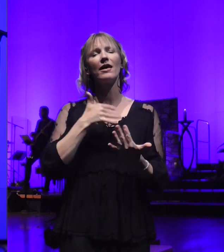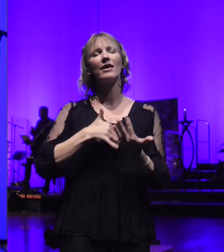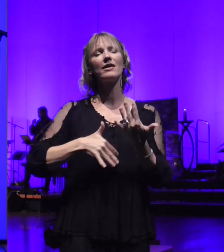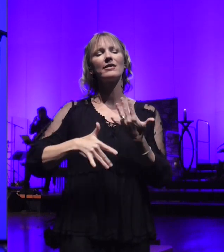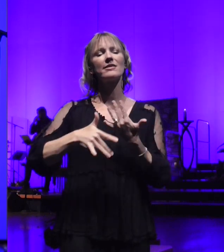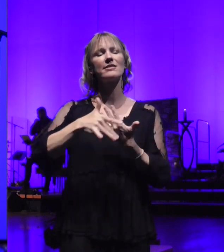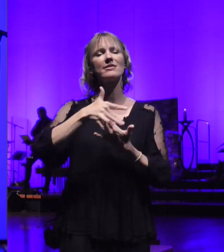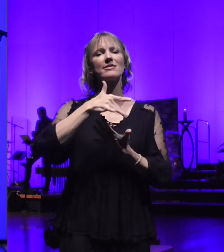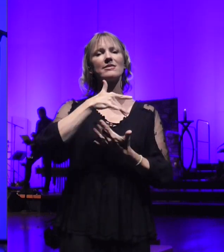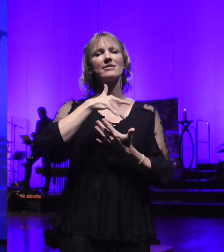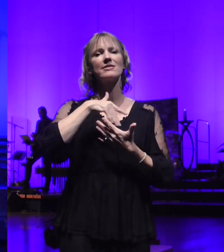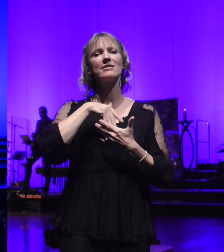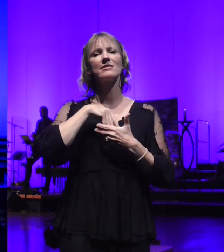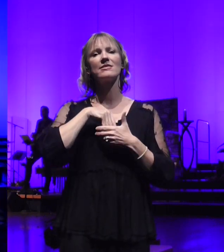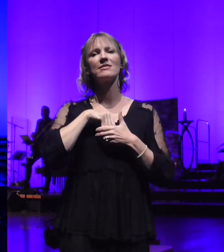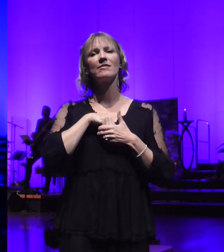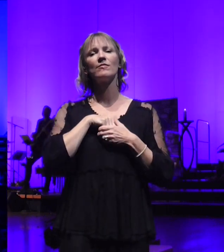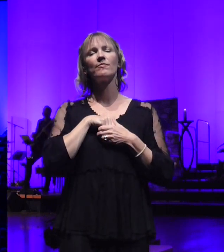place.